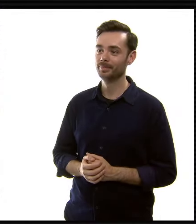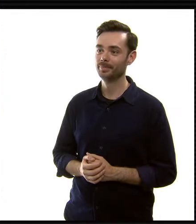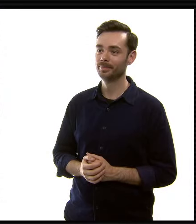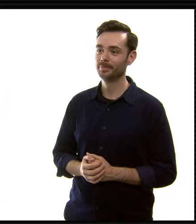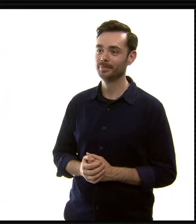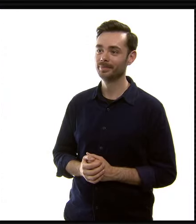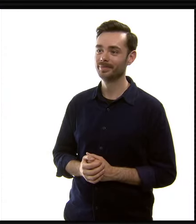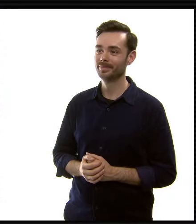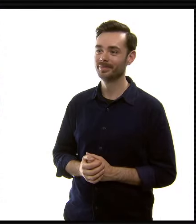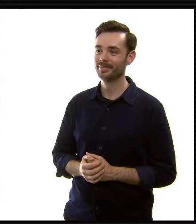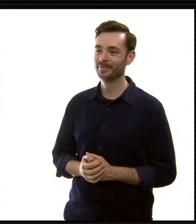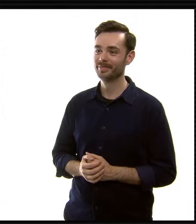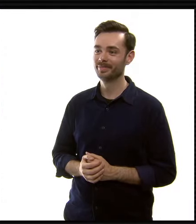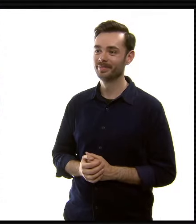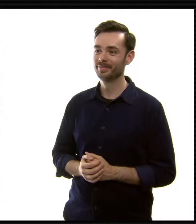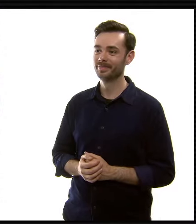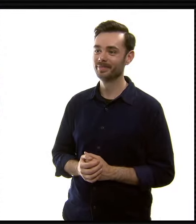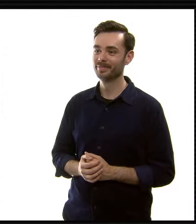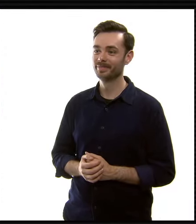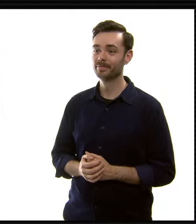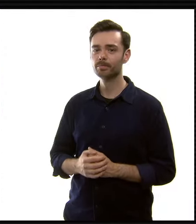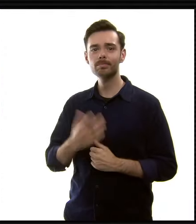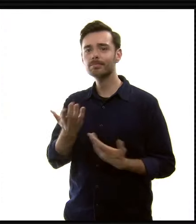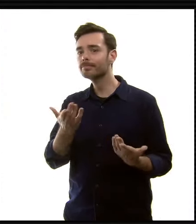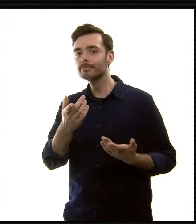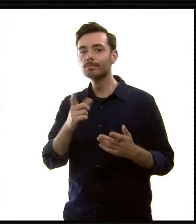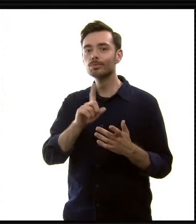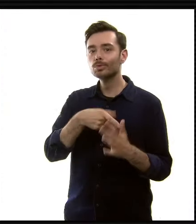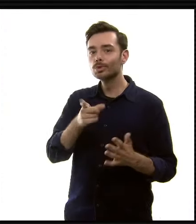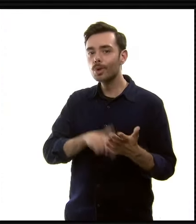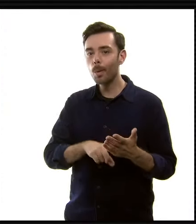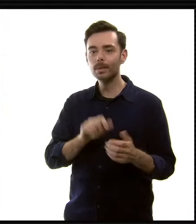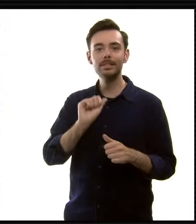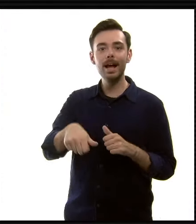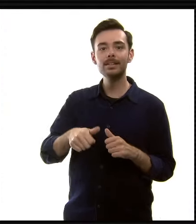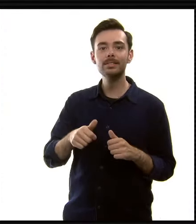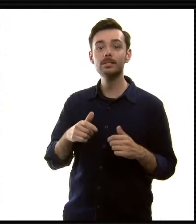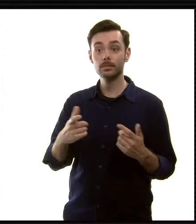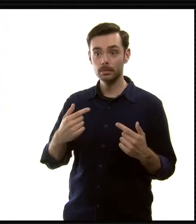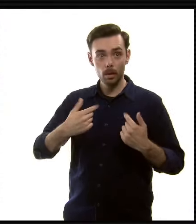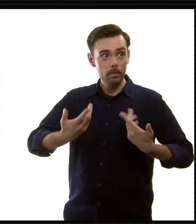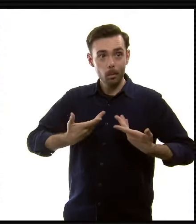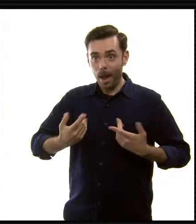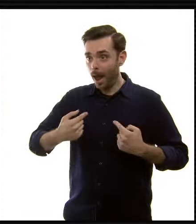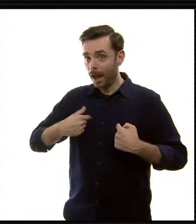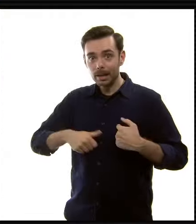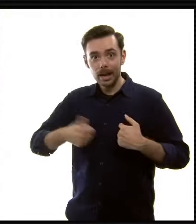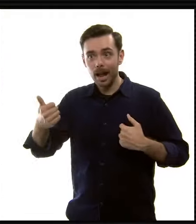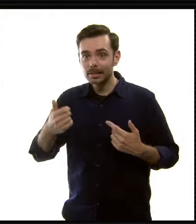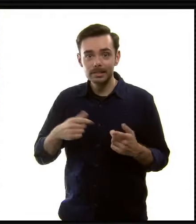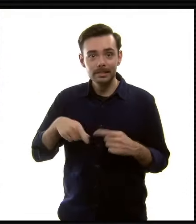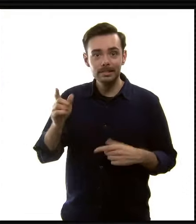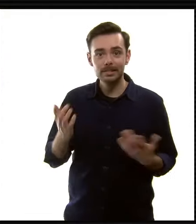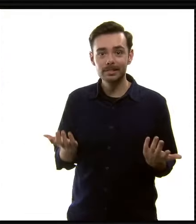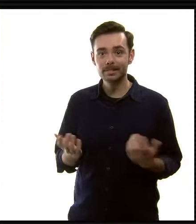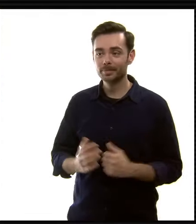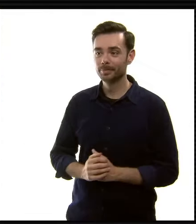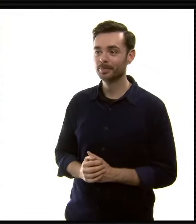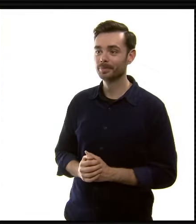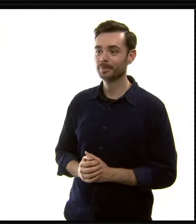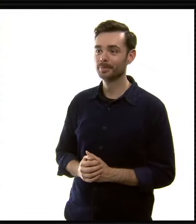Back to you guys in the studio. Joel, what's coming up next, and where are you sending me? Oh.